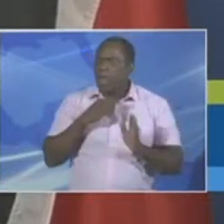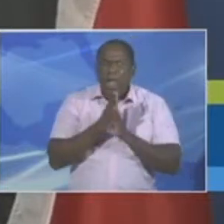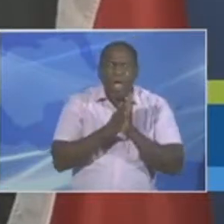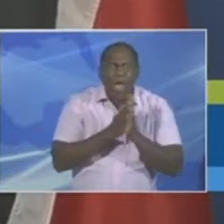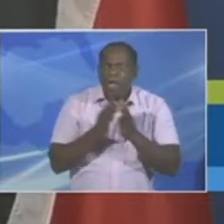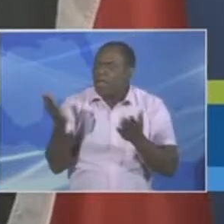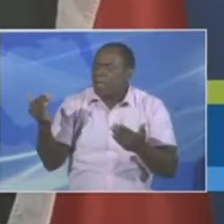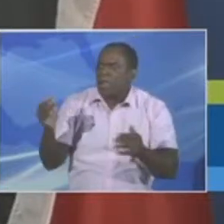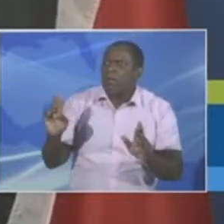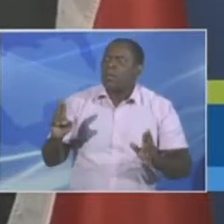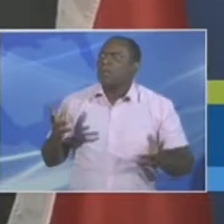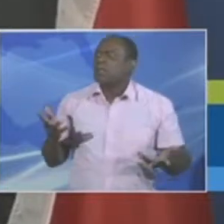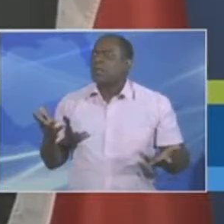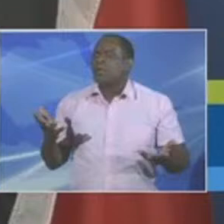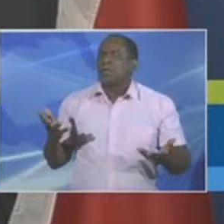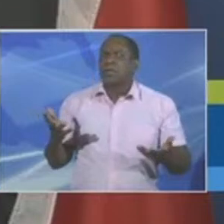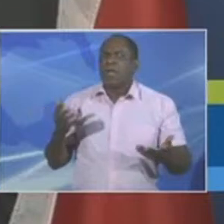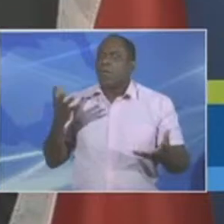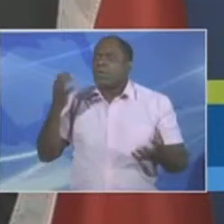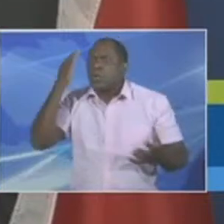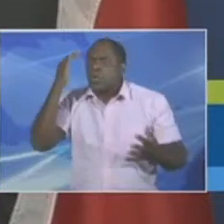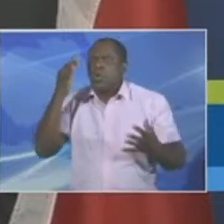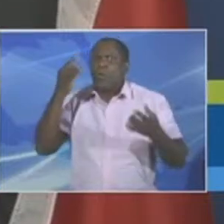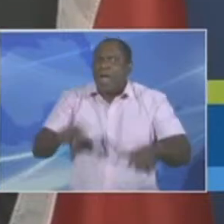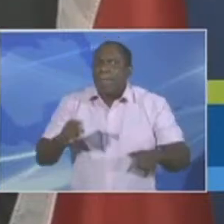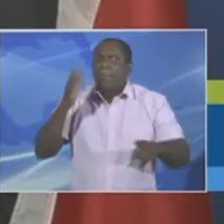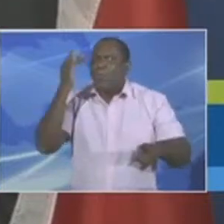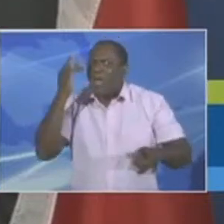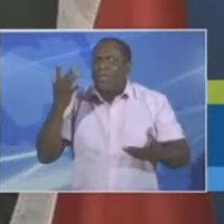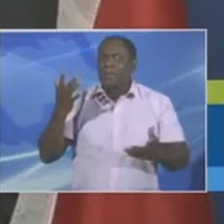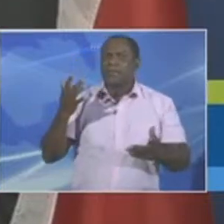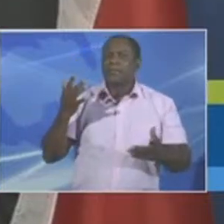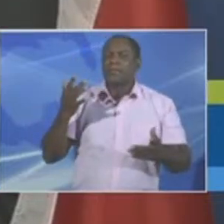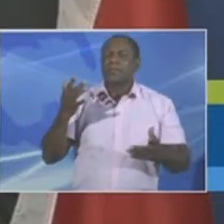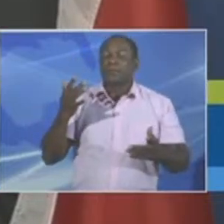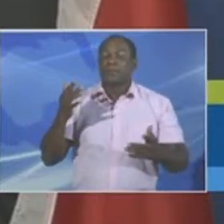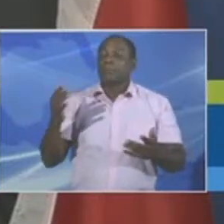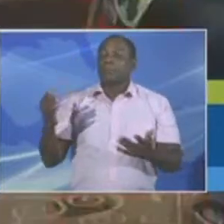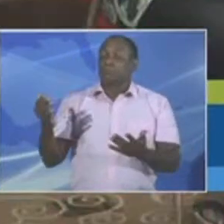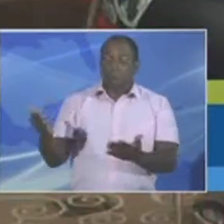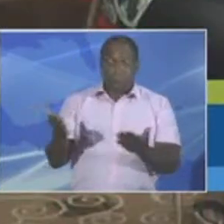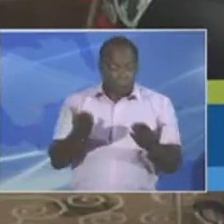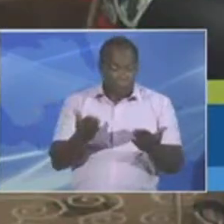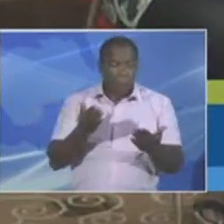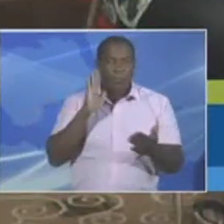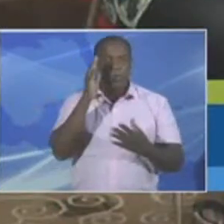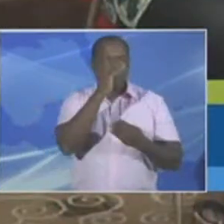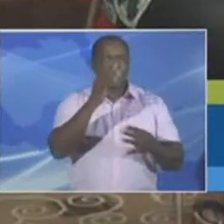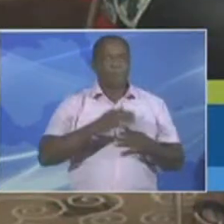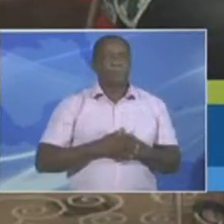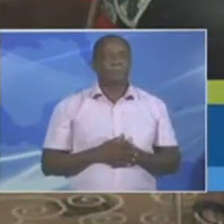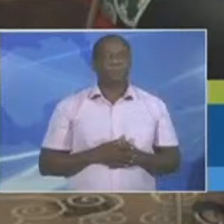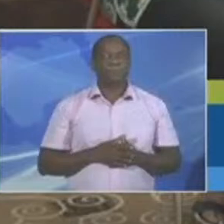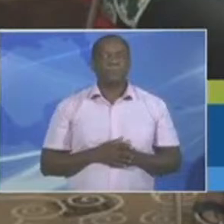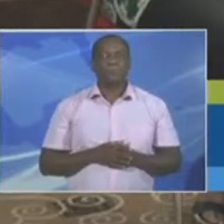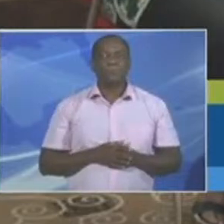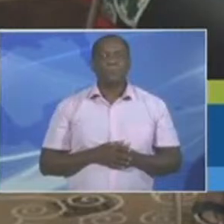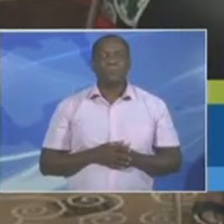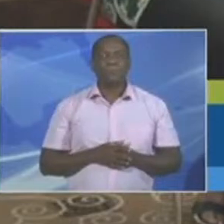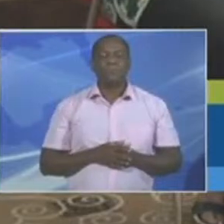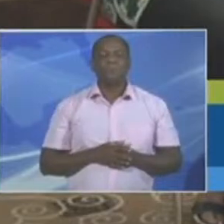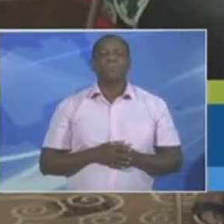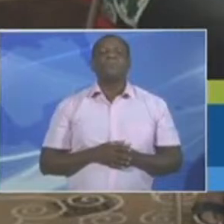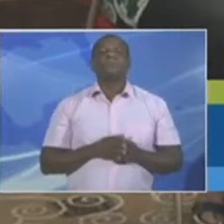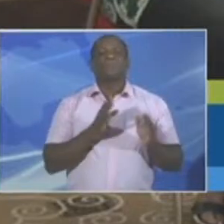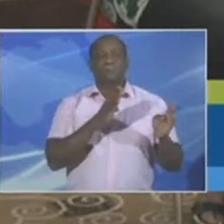of what actually happened and to get the recommendations to improve our circumstances. Mr. As it relates to the Russian-Ukraine war